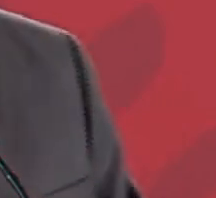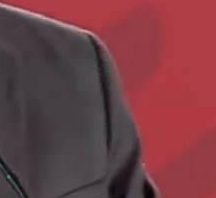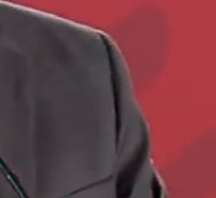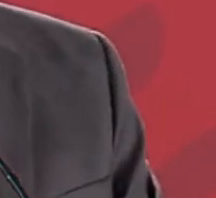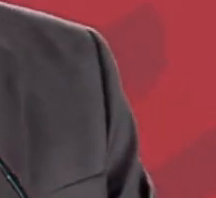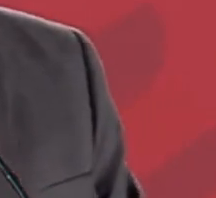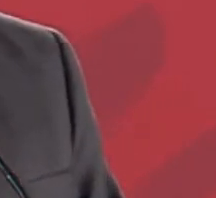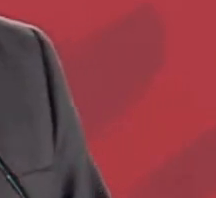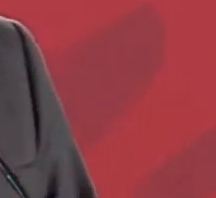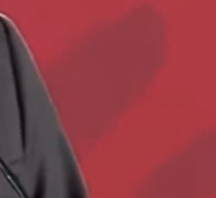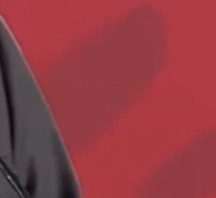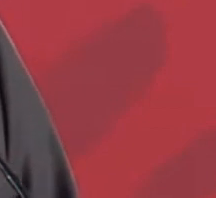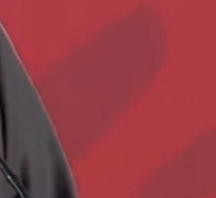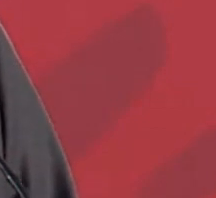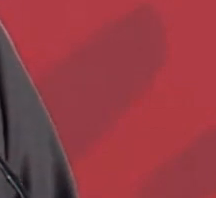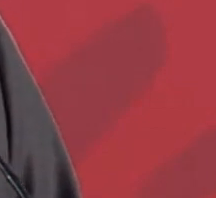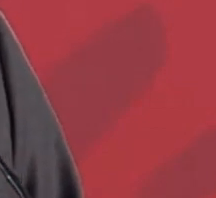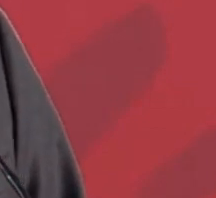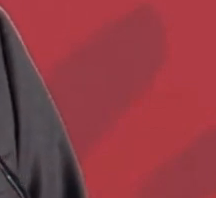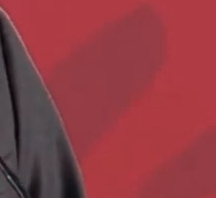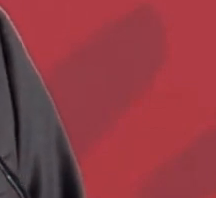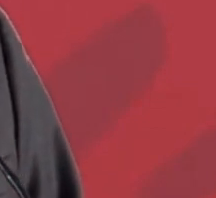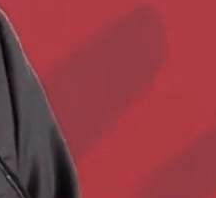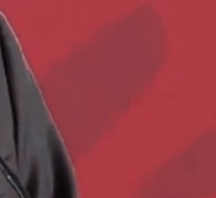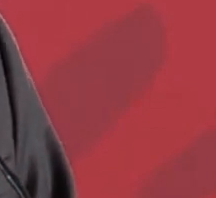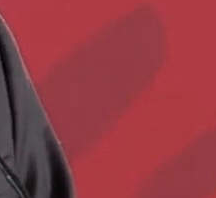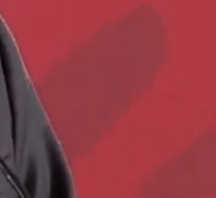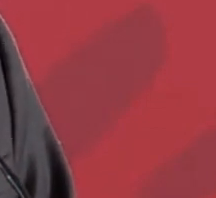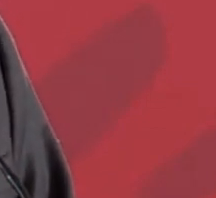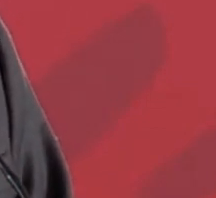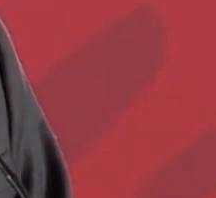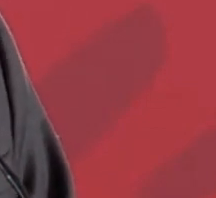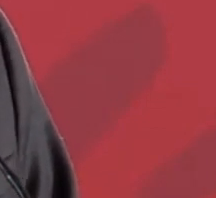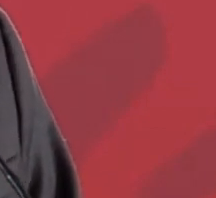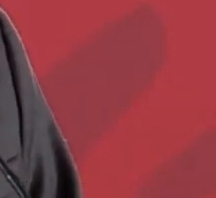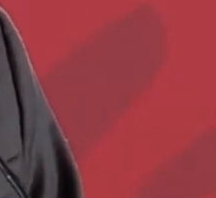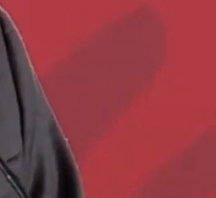we will inform. And of course,